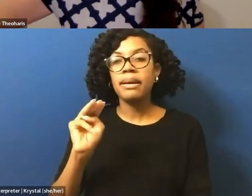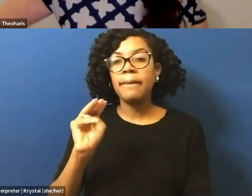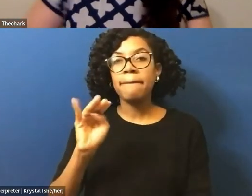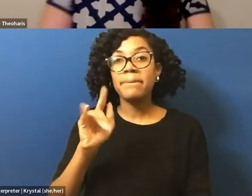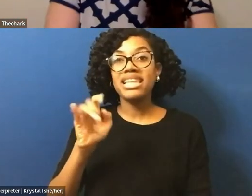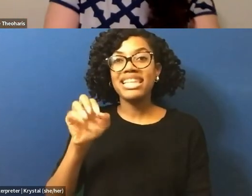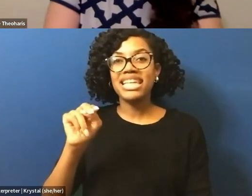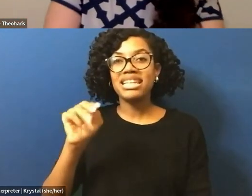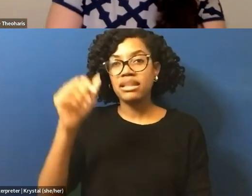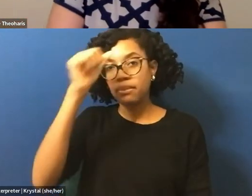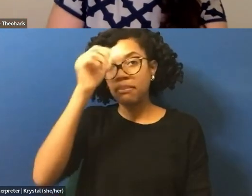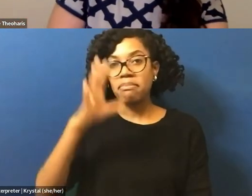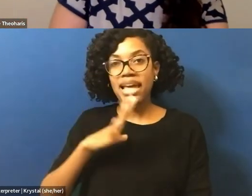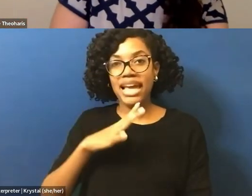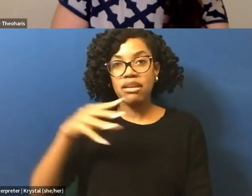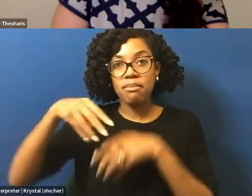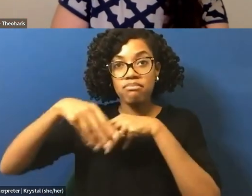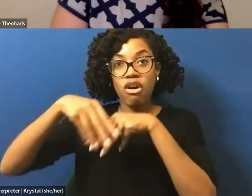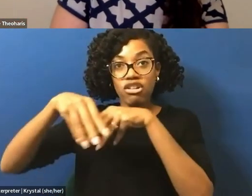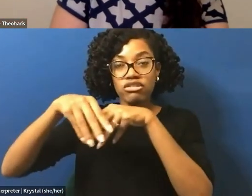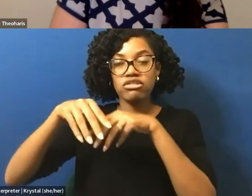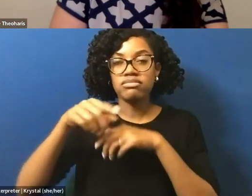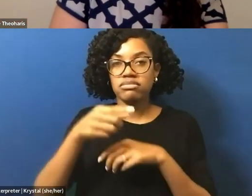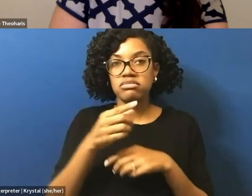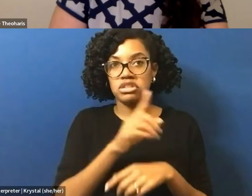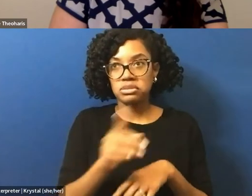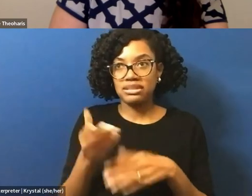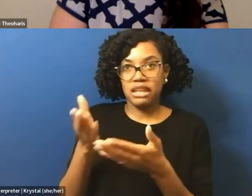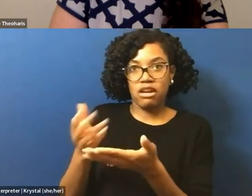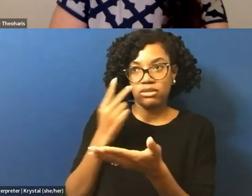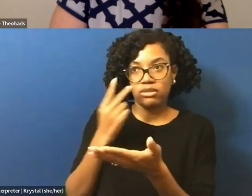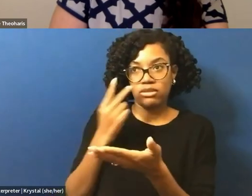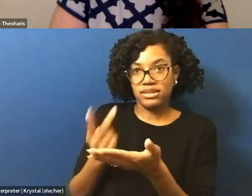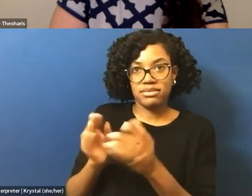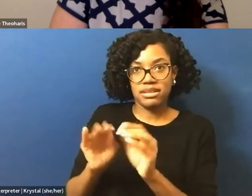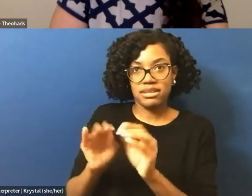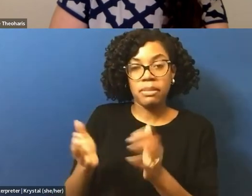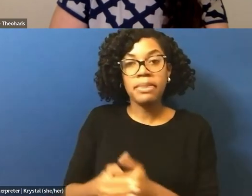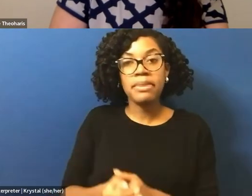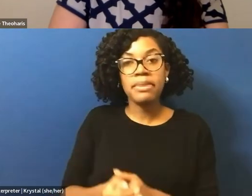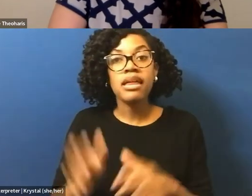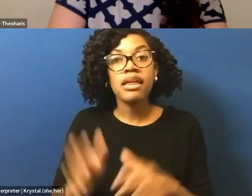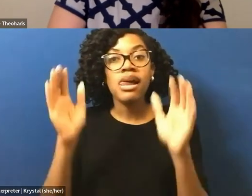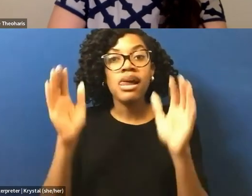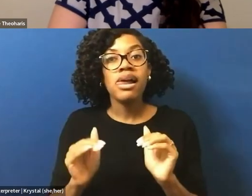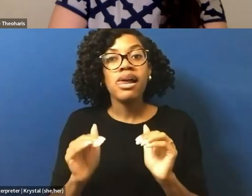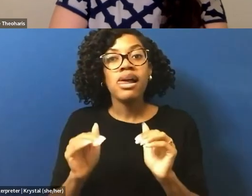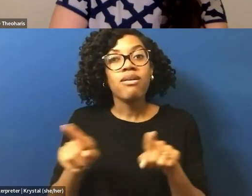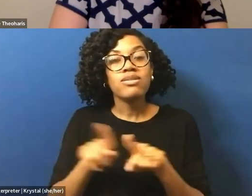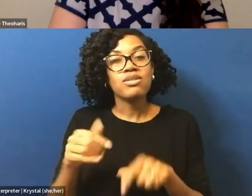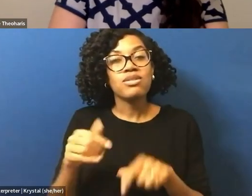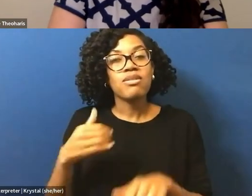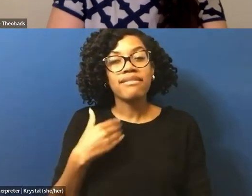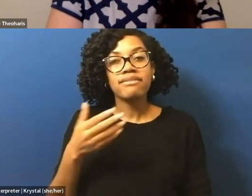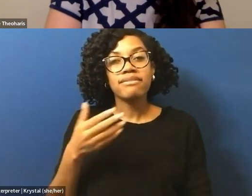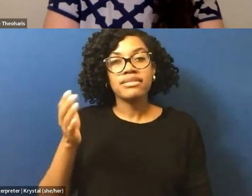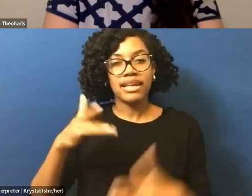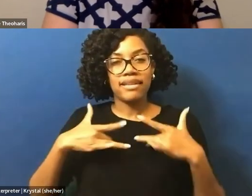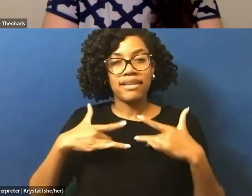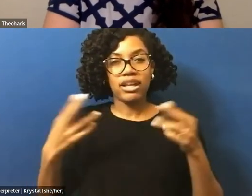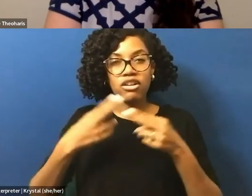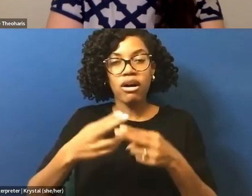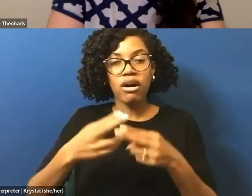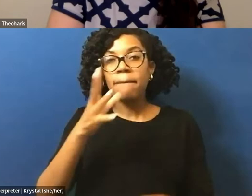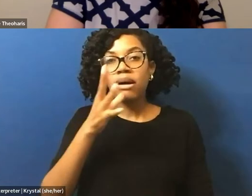Parks was there as well. There's actually this section of the program, the Mothers of the Movement, and there they have, you know,